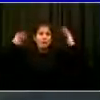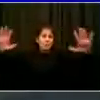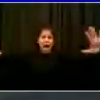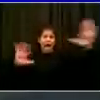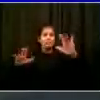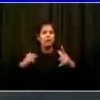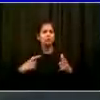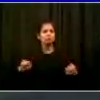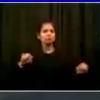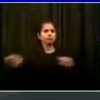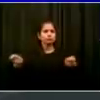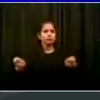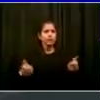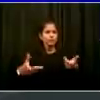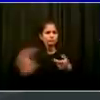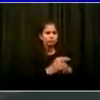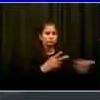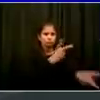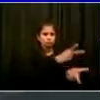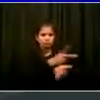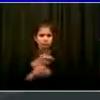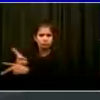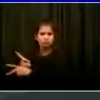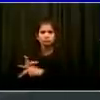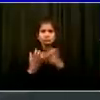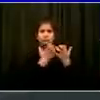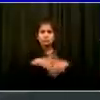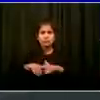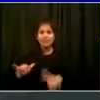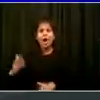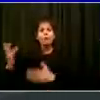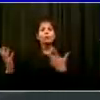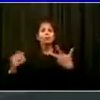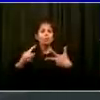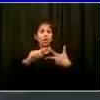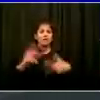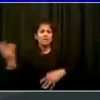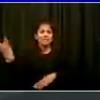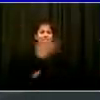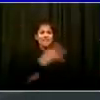7-day average, threshold 550 cases. This number just keeps growing, and this worries me a lot.